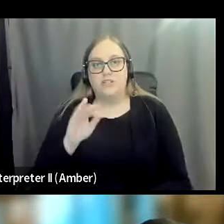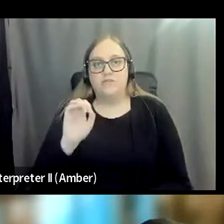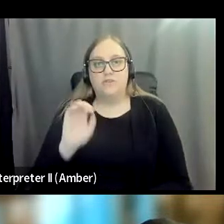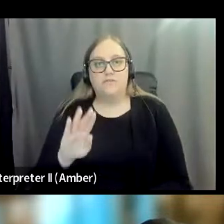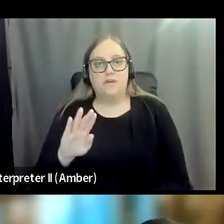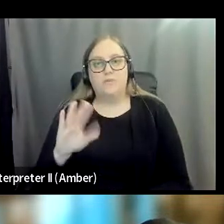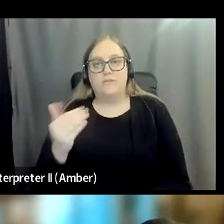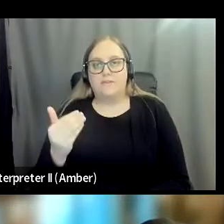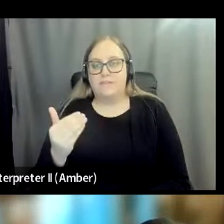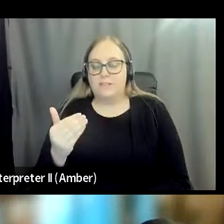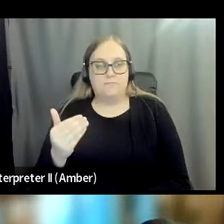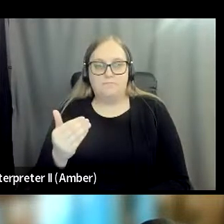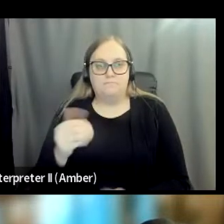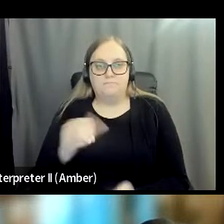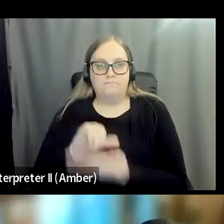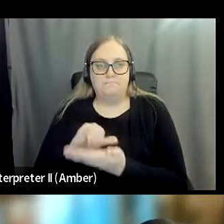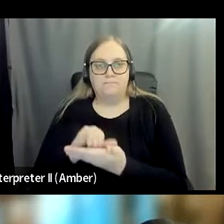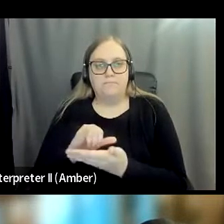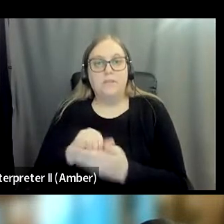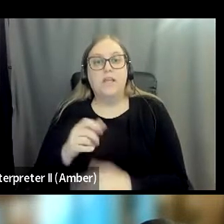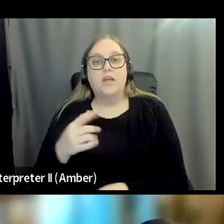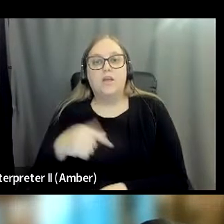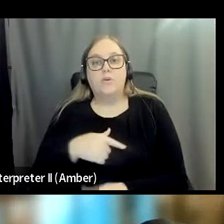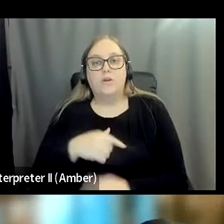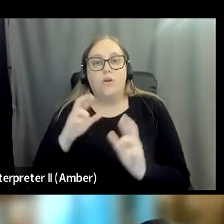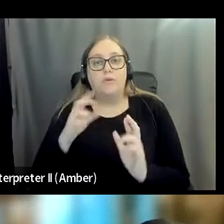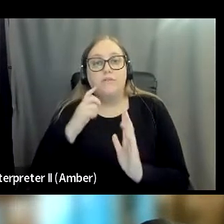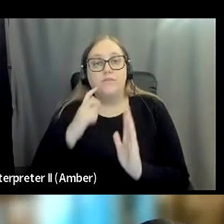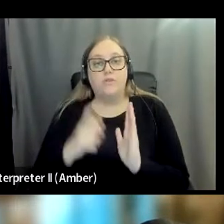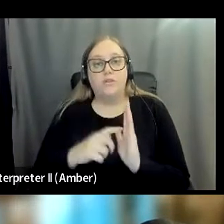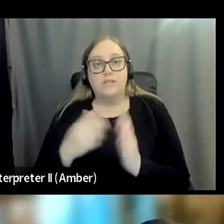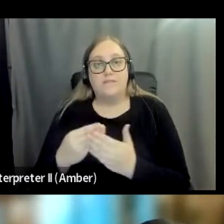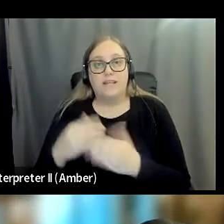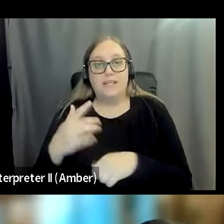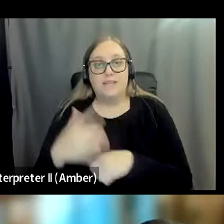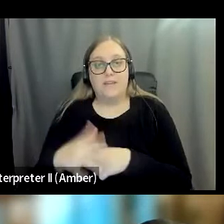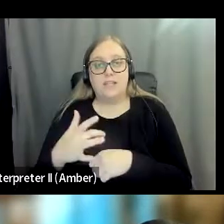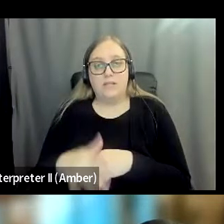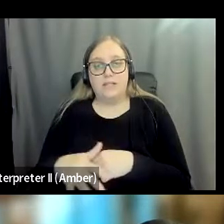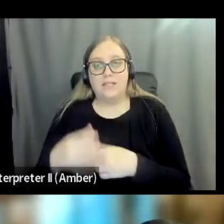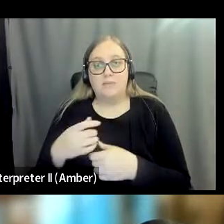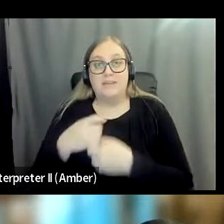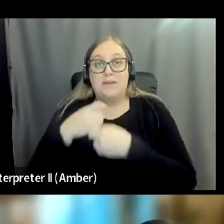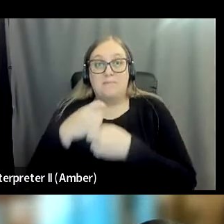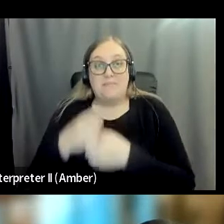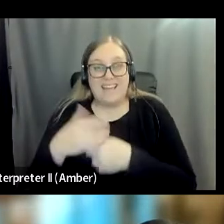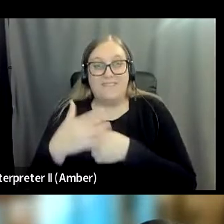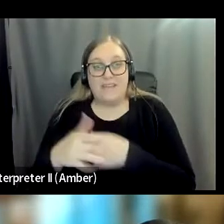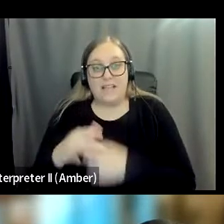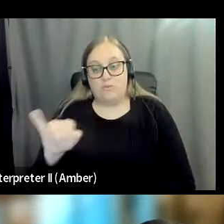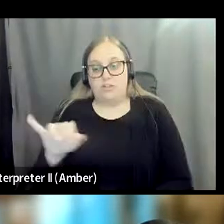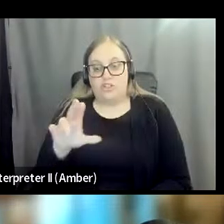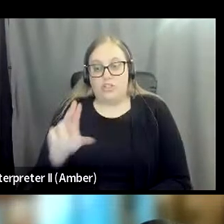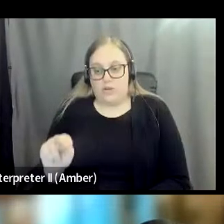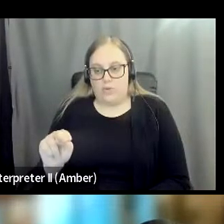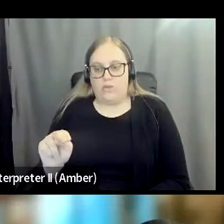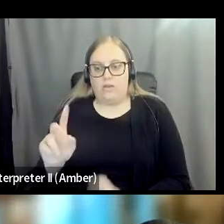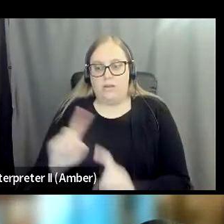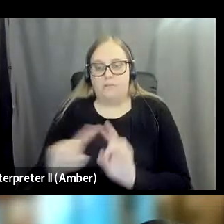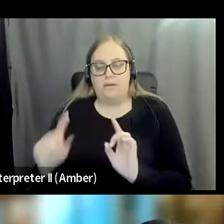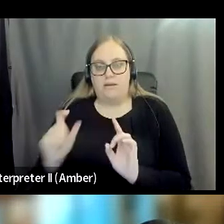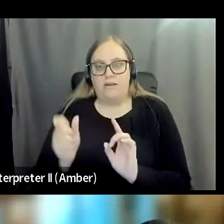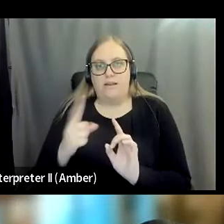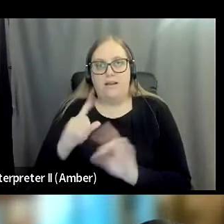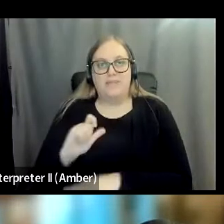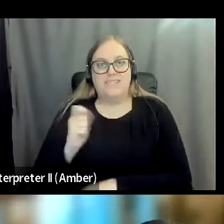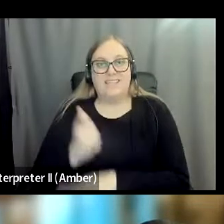15th. We are hoping for notice of funding availability being made available in January, but by